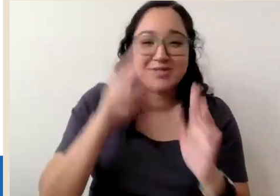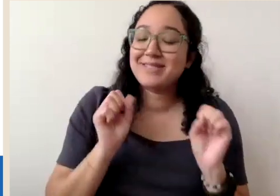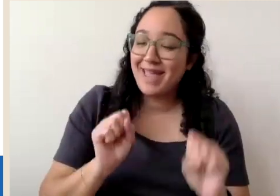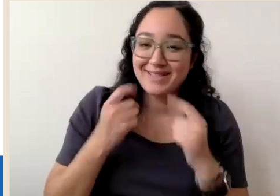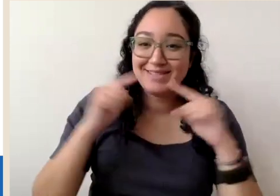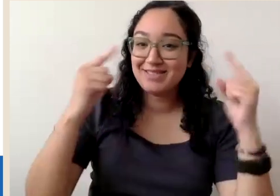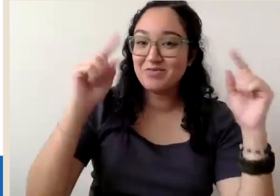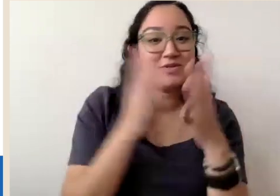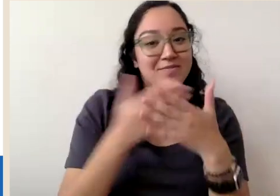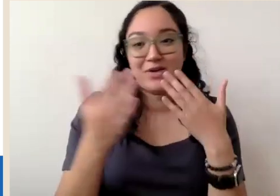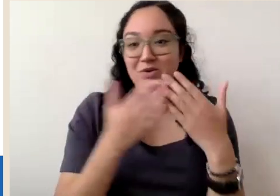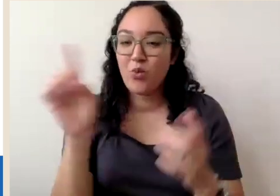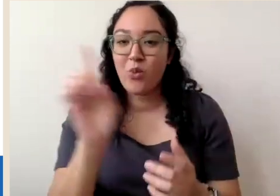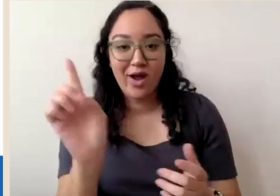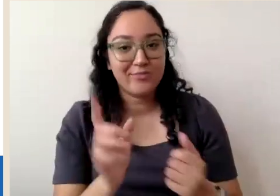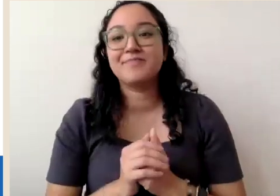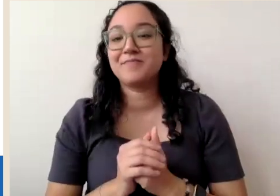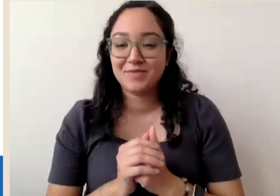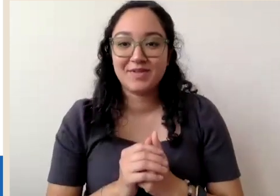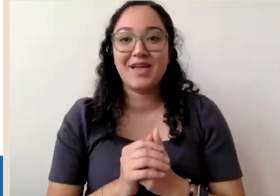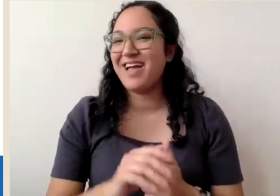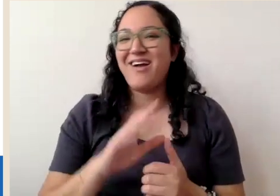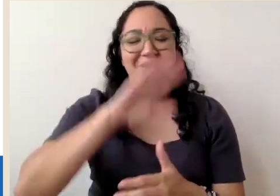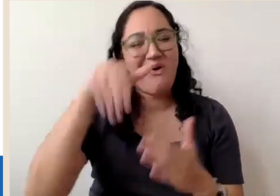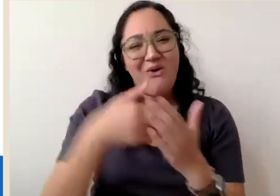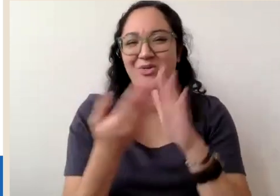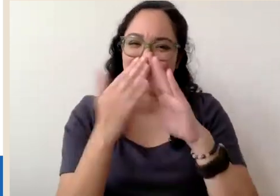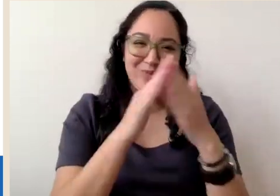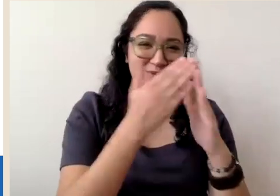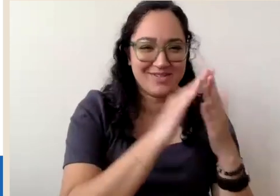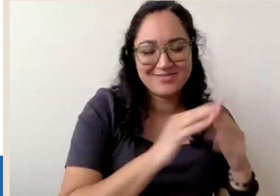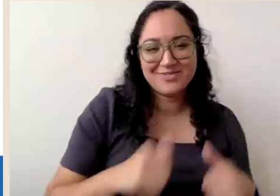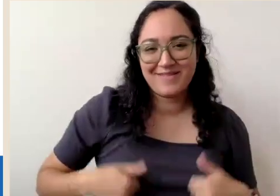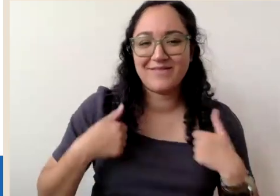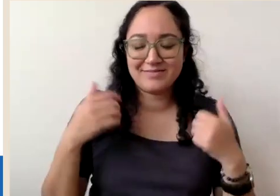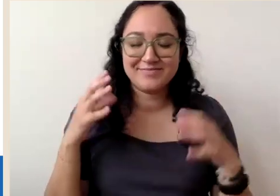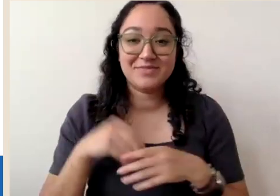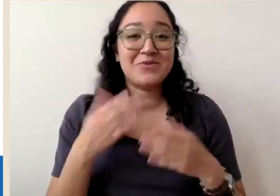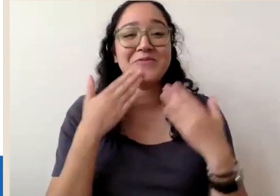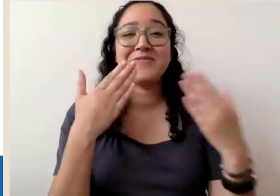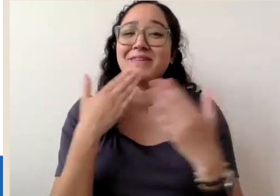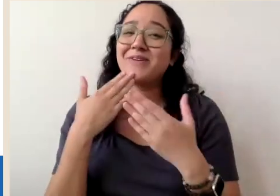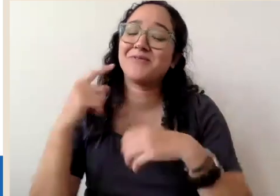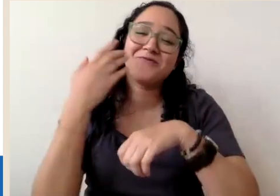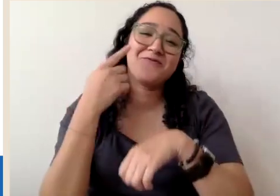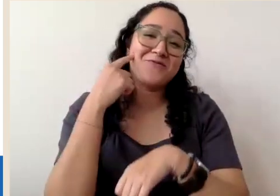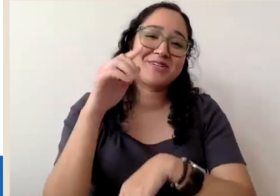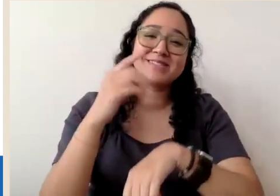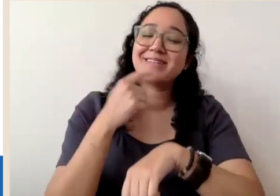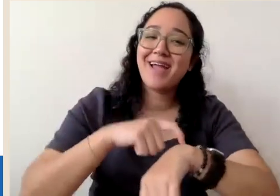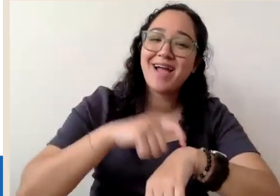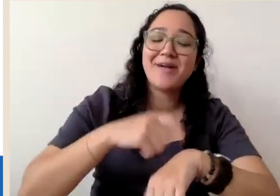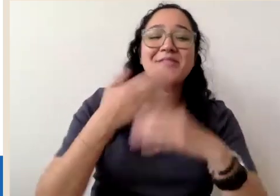regardless of where they are and in the communities that we live in. I want to thank everyone for their time. Thank you for the